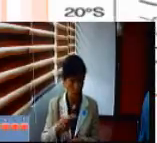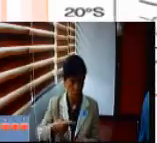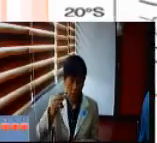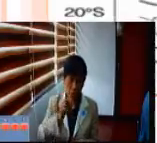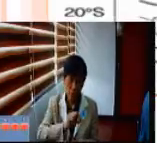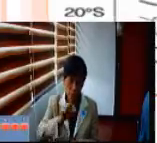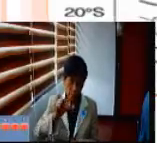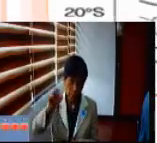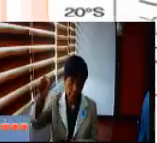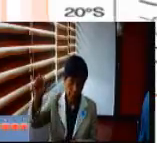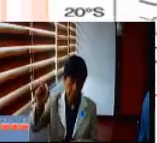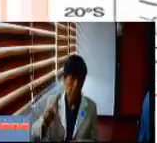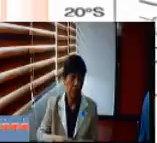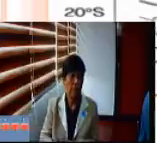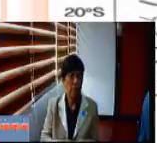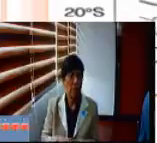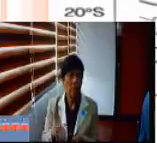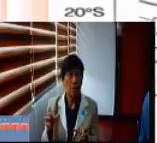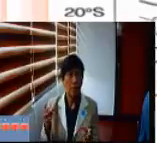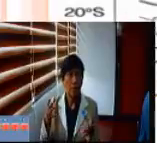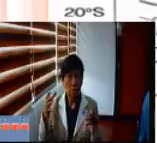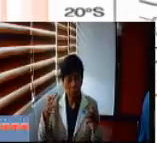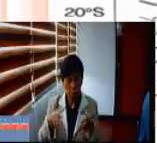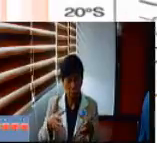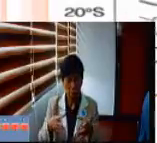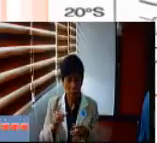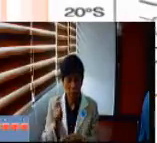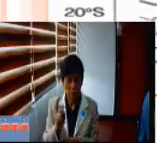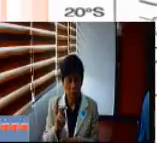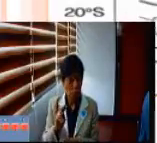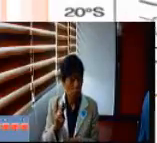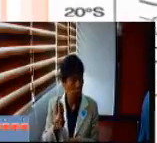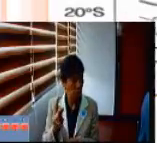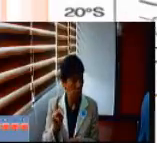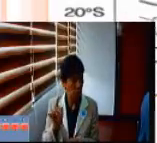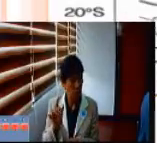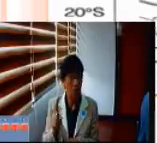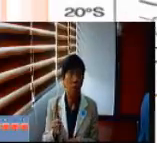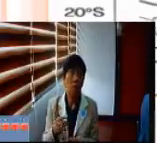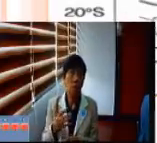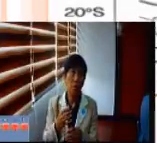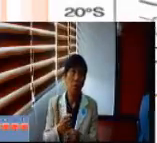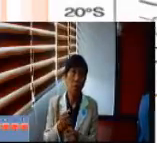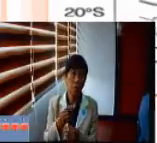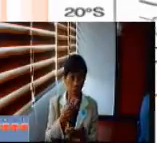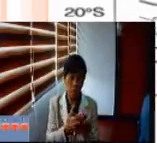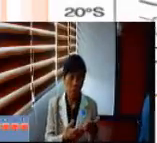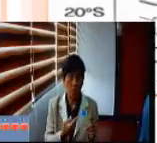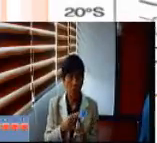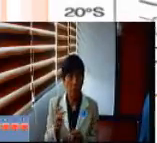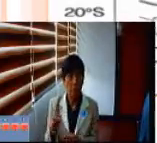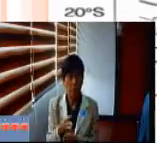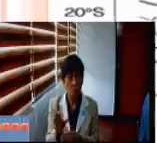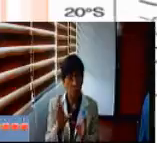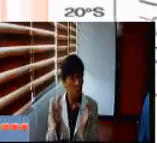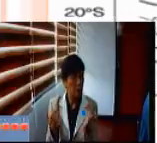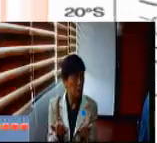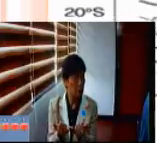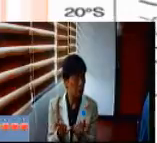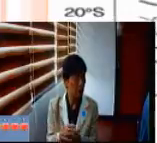yung concentration ng tunas where they are located. They got this data from fishing companies because may